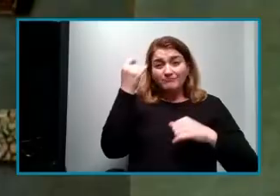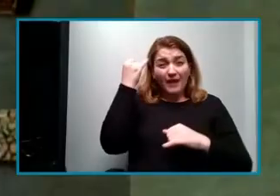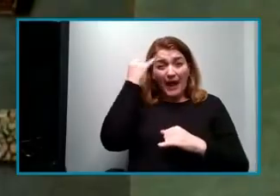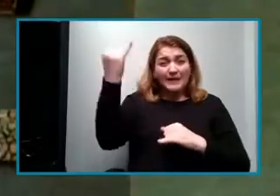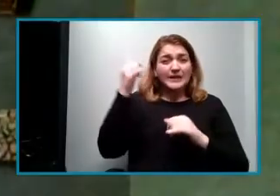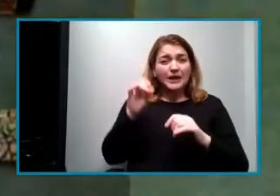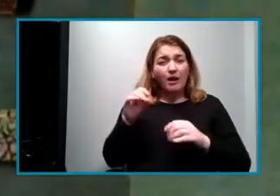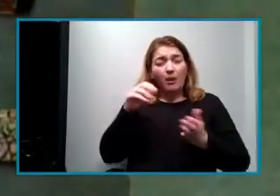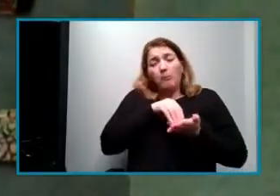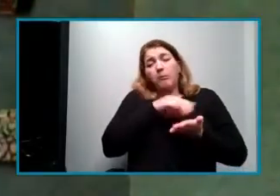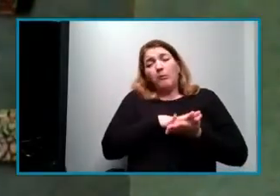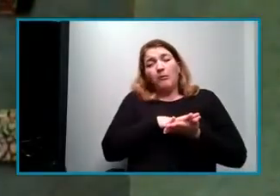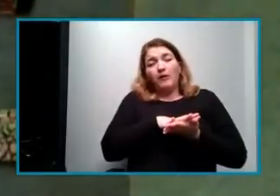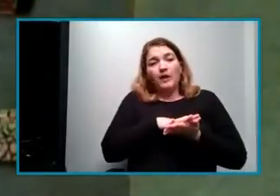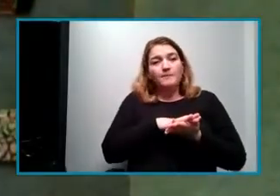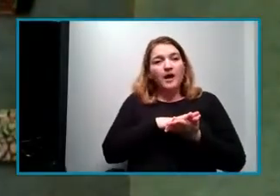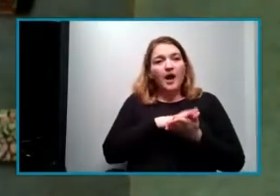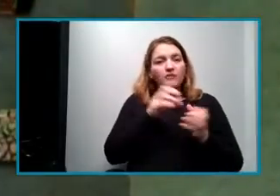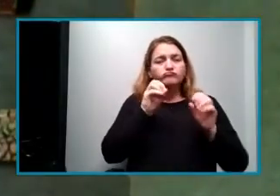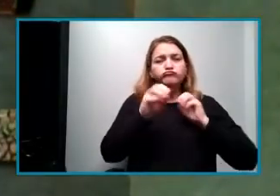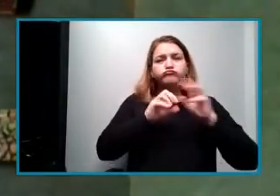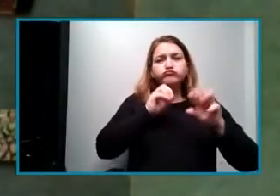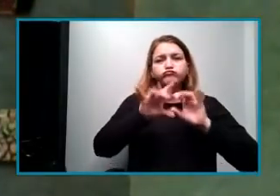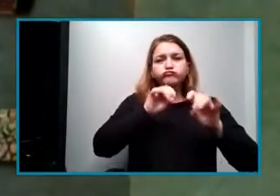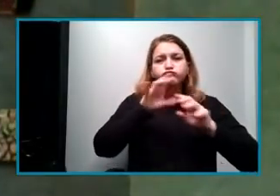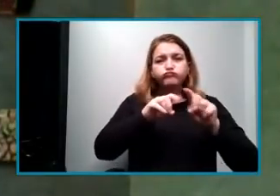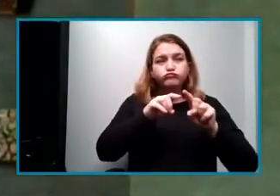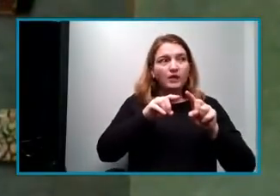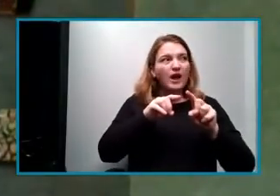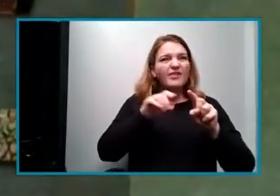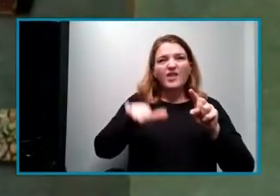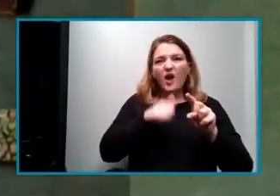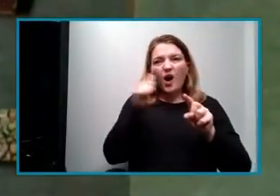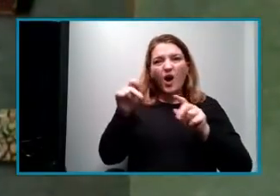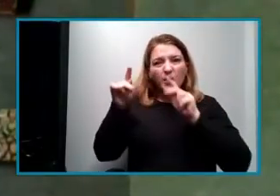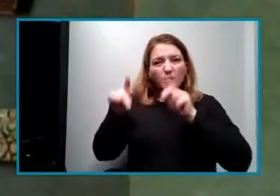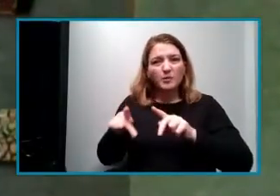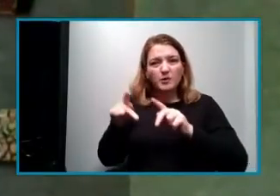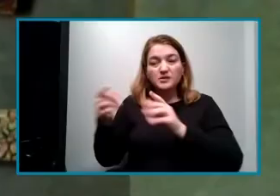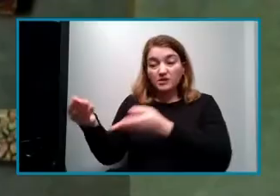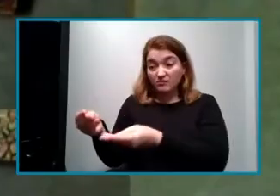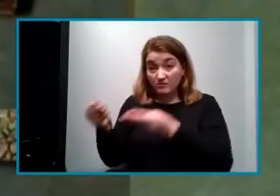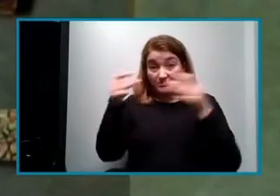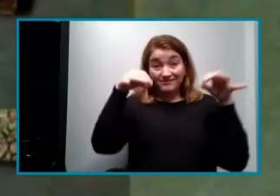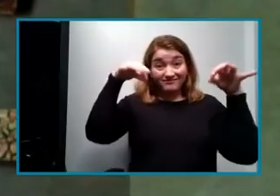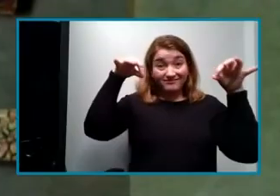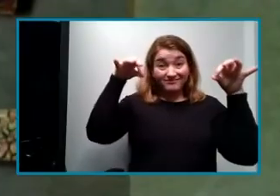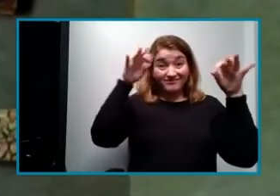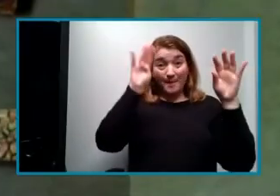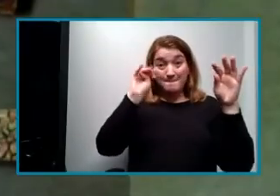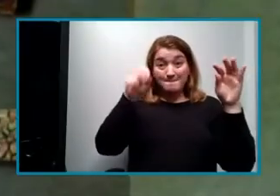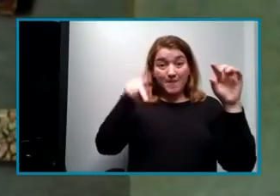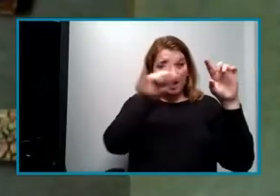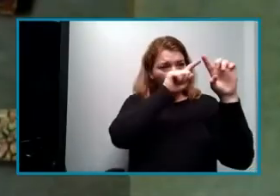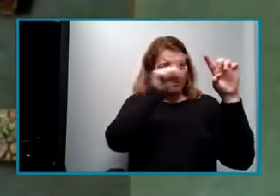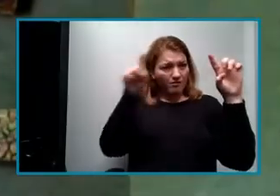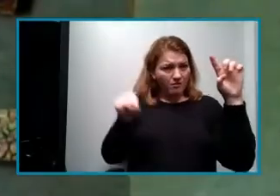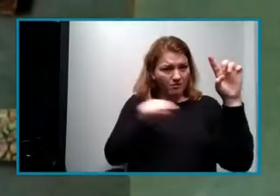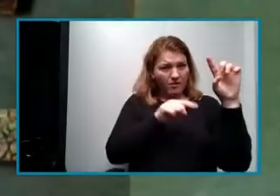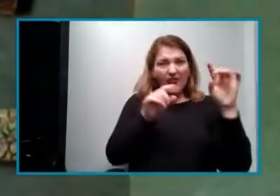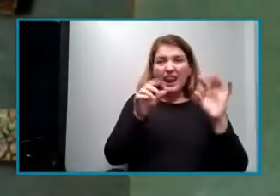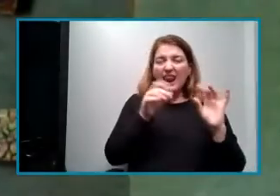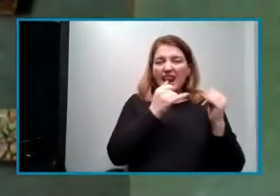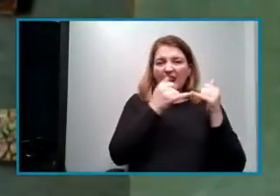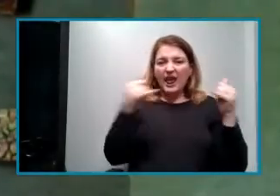in a different form and then it had lines drawn, and you guys did a really good job